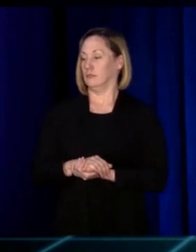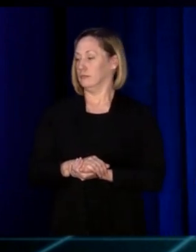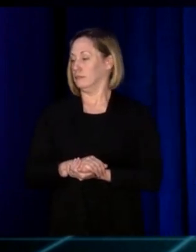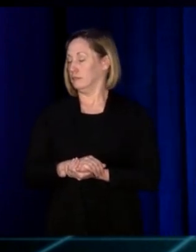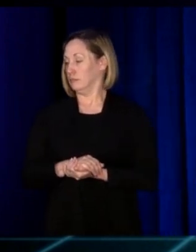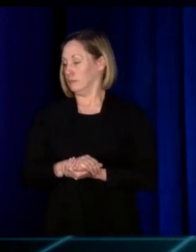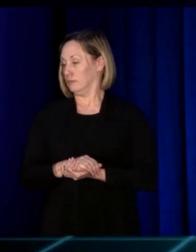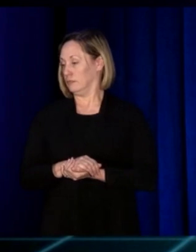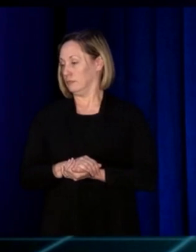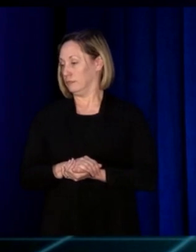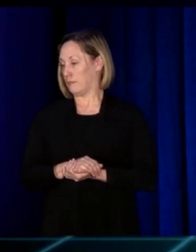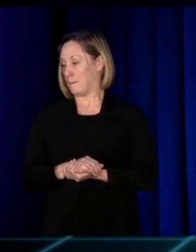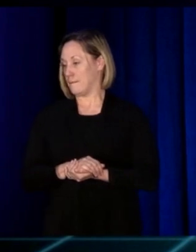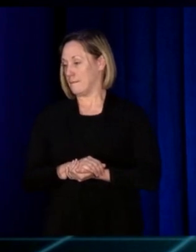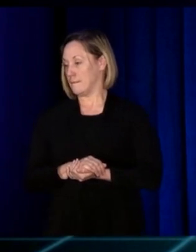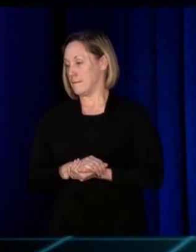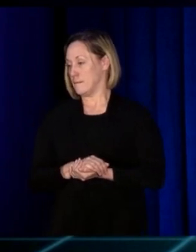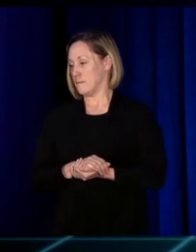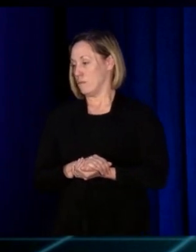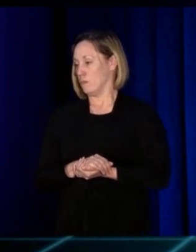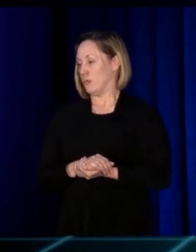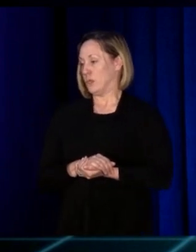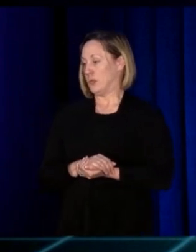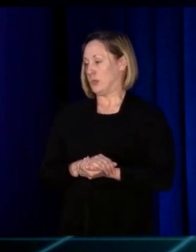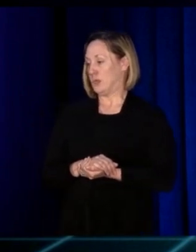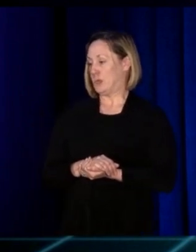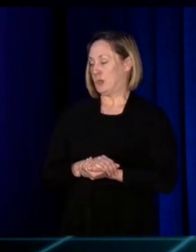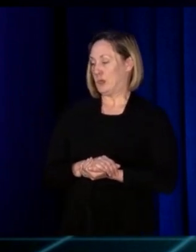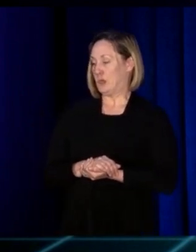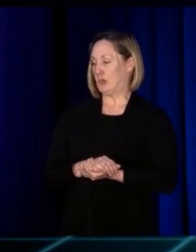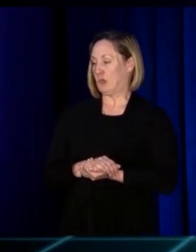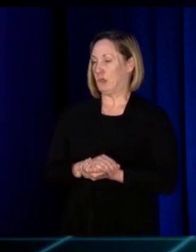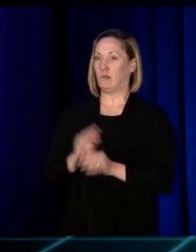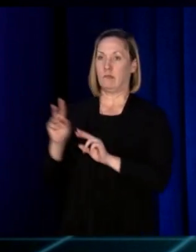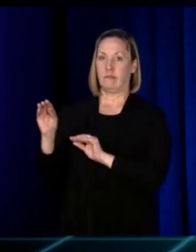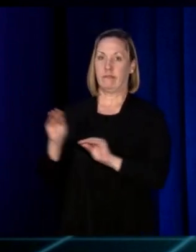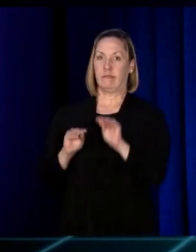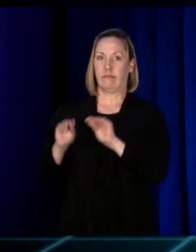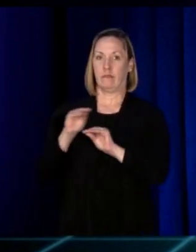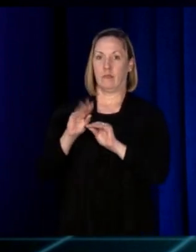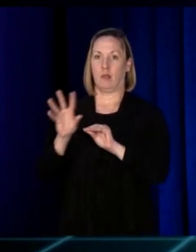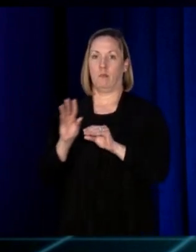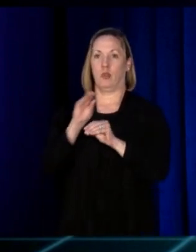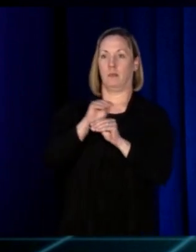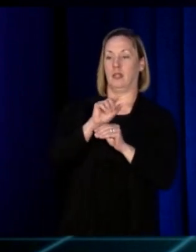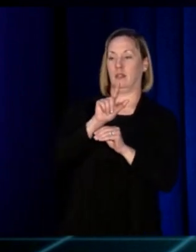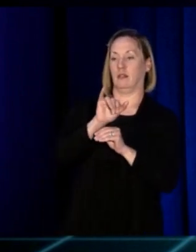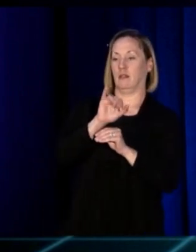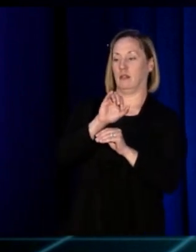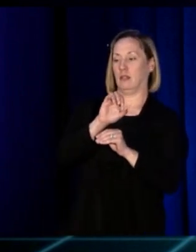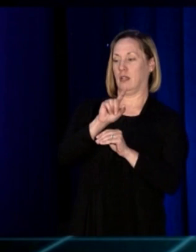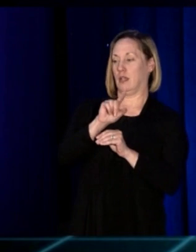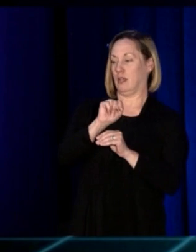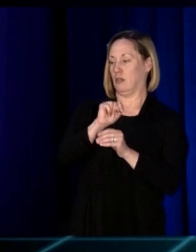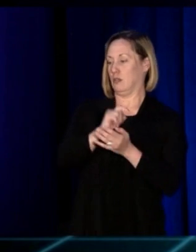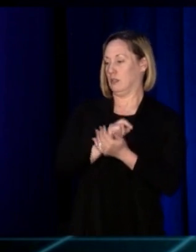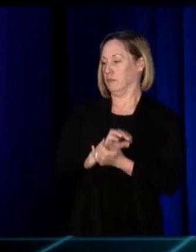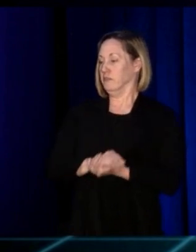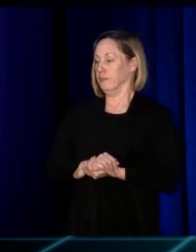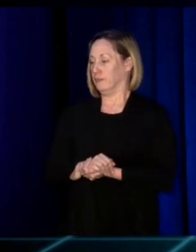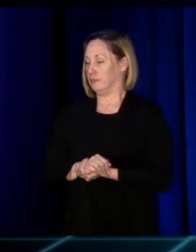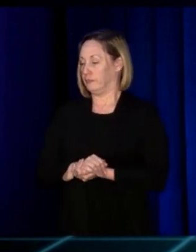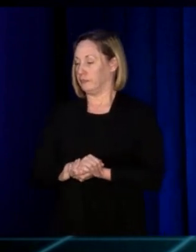I'll grab these from here. And let's put them in the layout. I'll put them below before, just like we